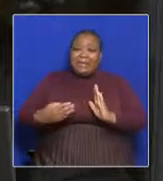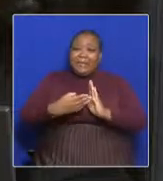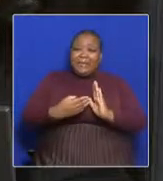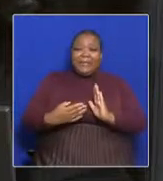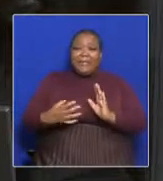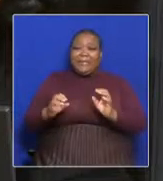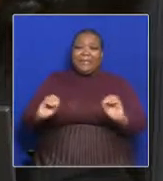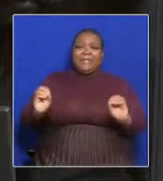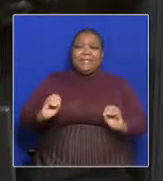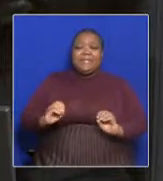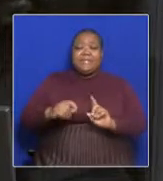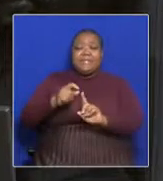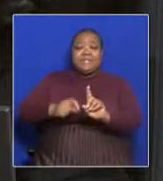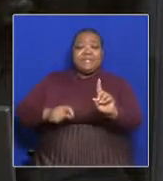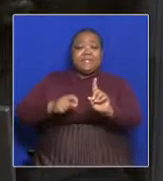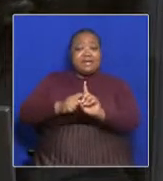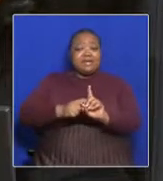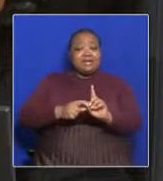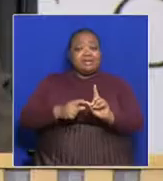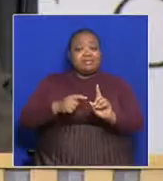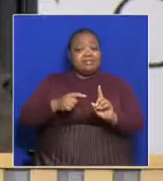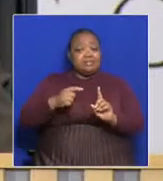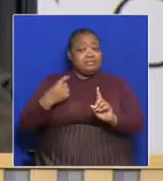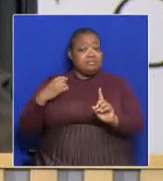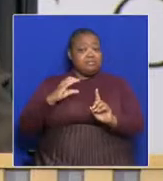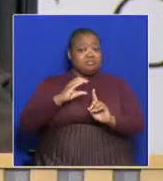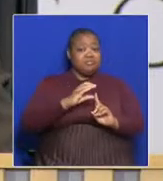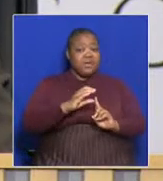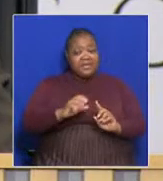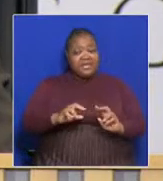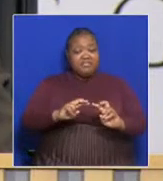you left as the investigating officer. Explain that.